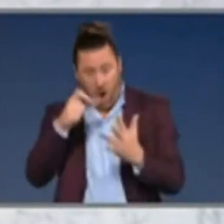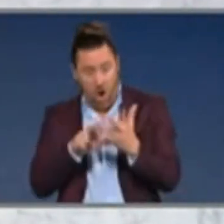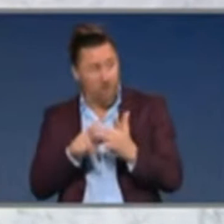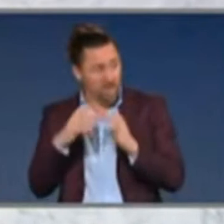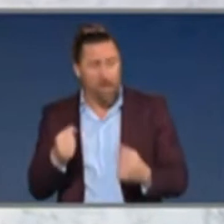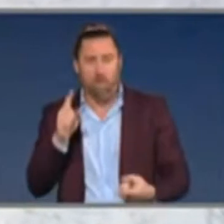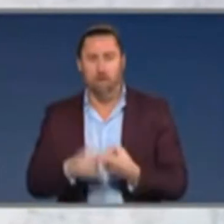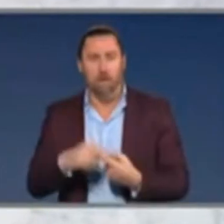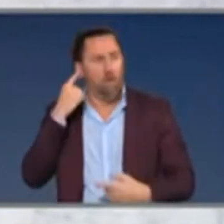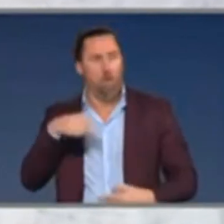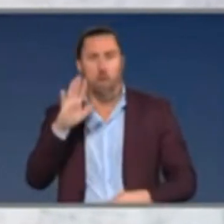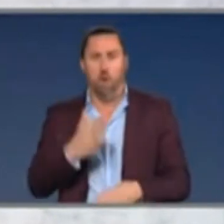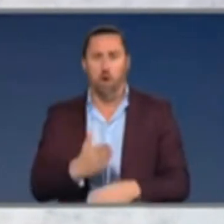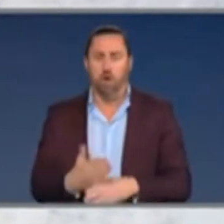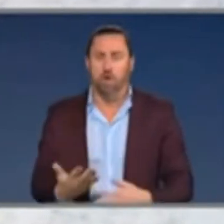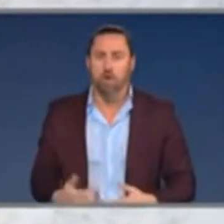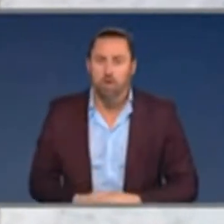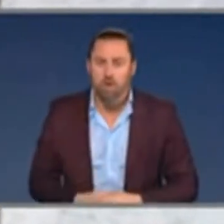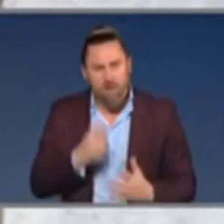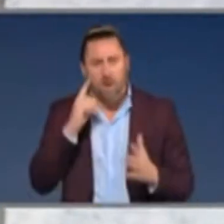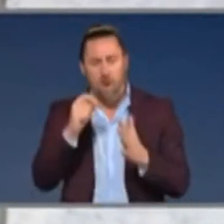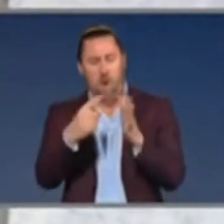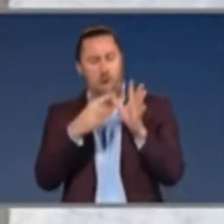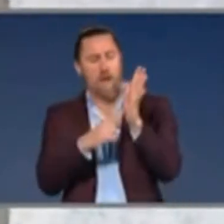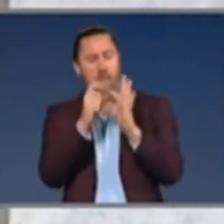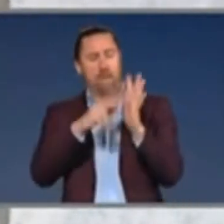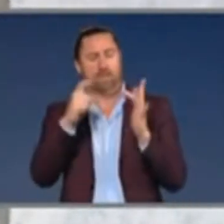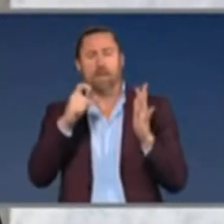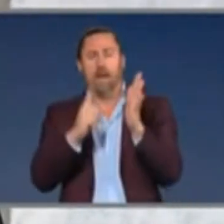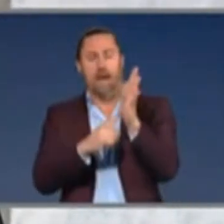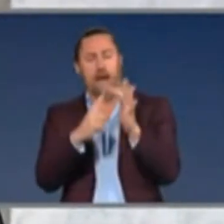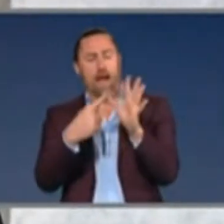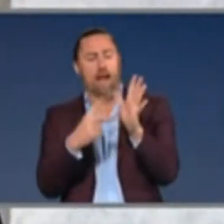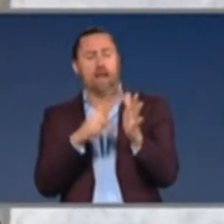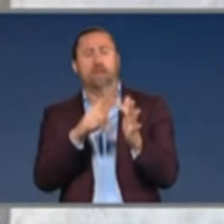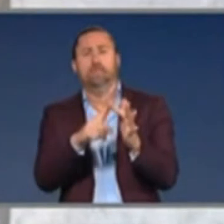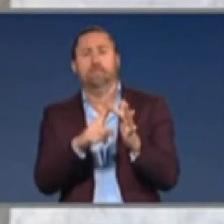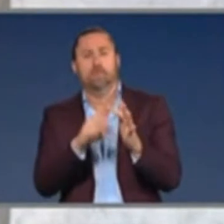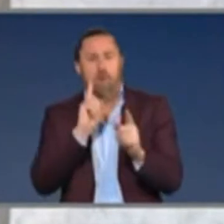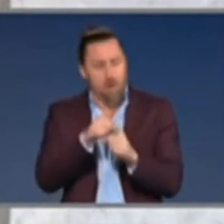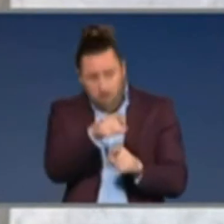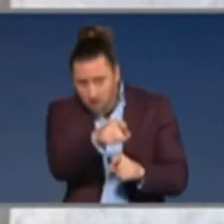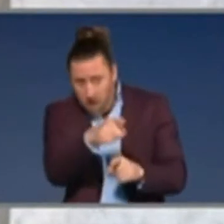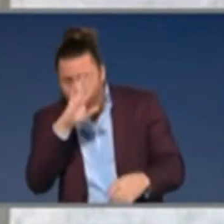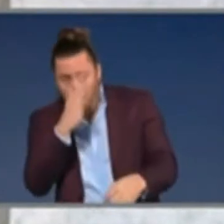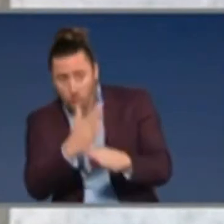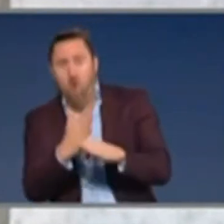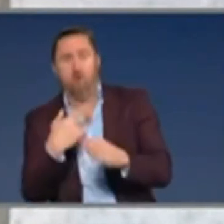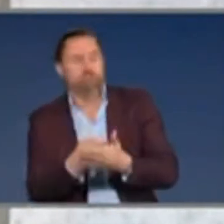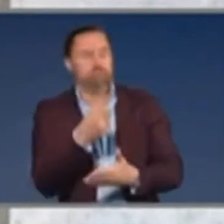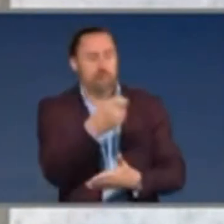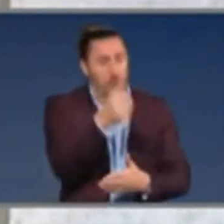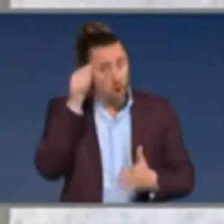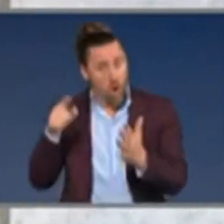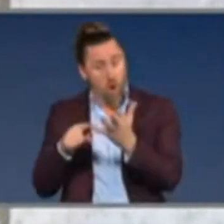How serious are you about post-pandemic leave? Are you thinking something economy-wide like the unions are asking for, or is your focus more on